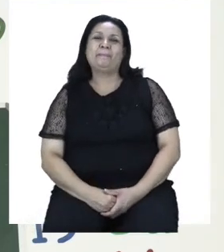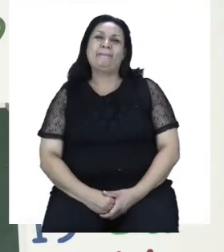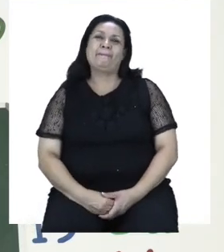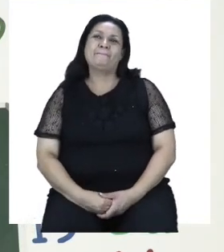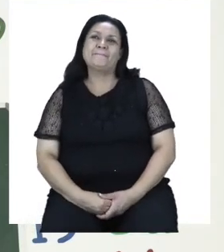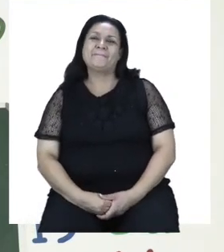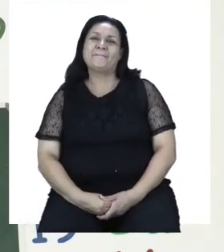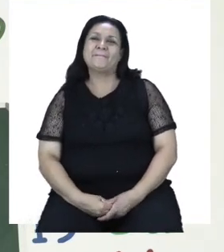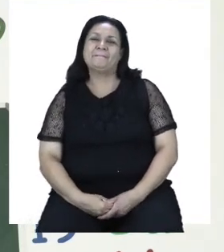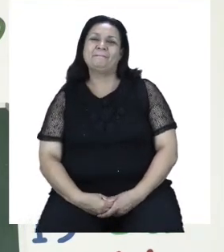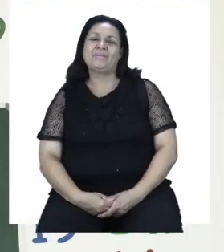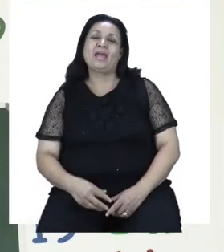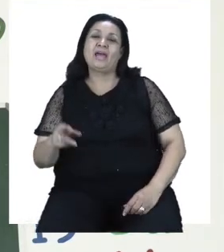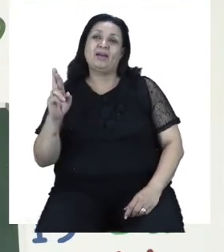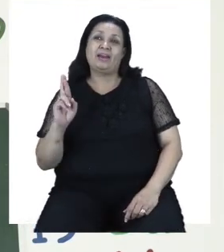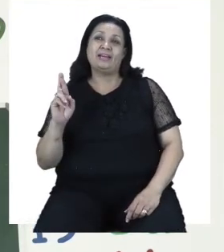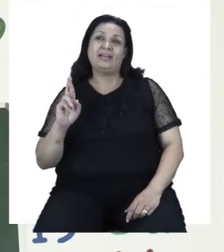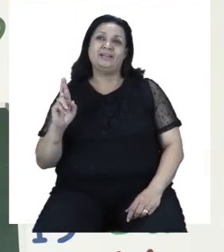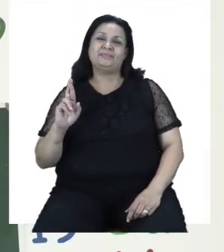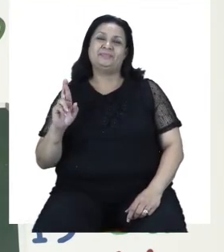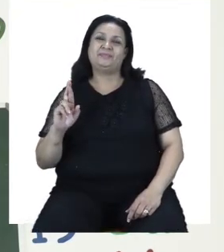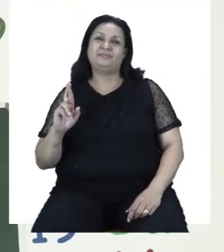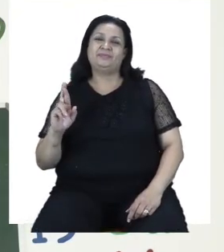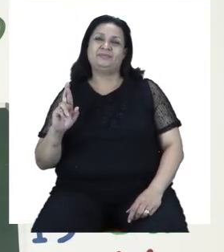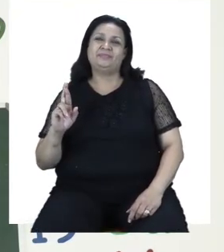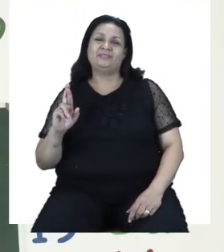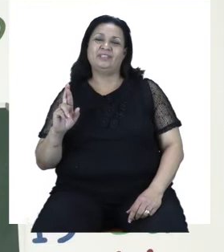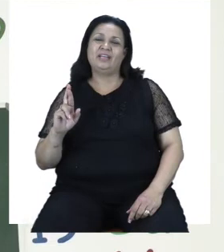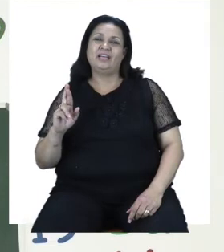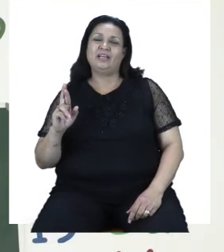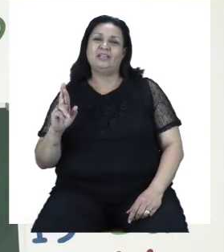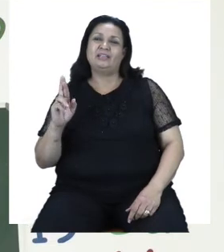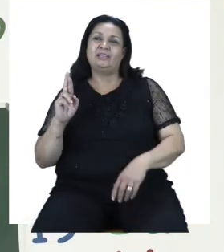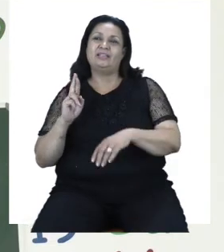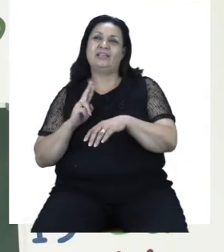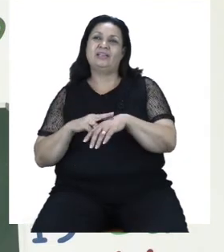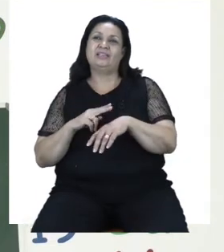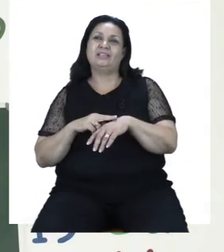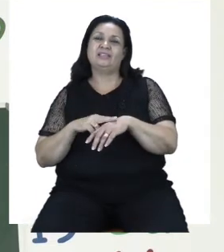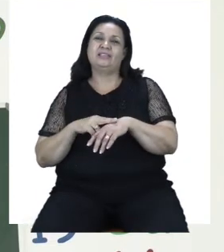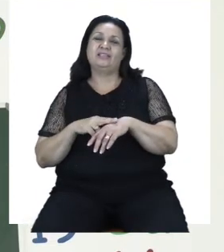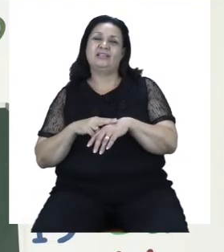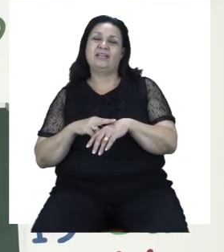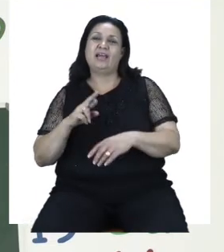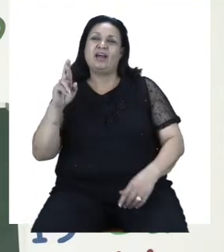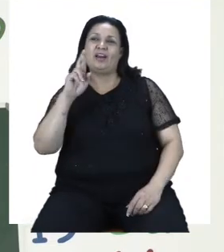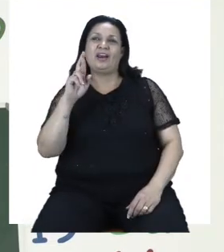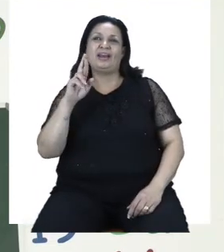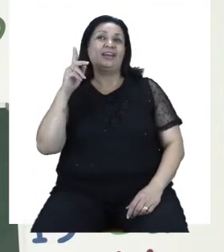With your right hand, please touch your right ear.